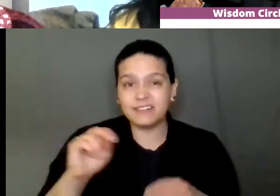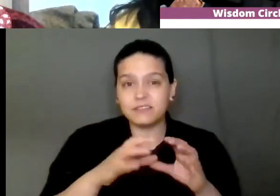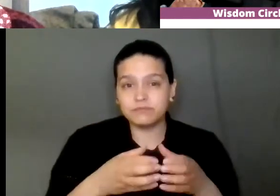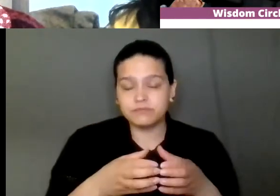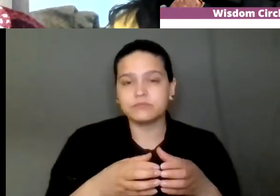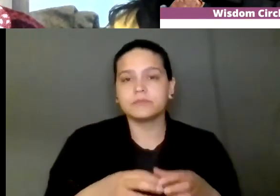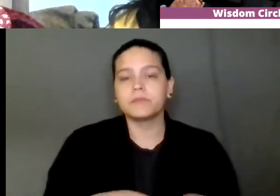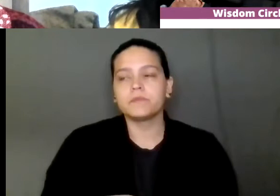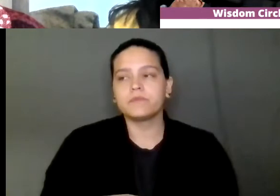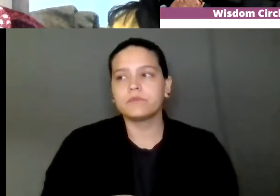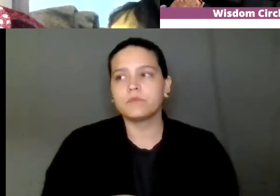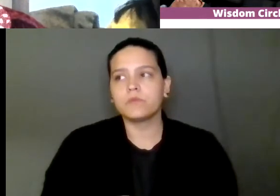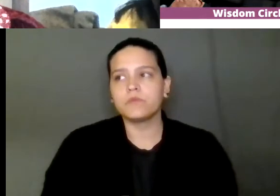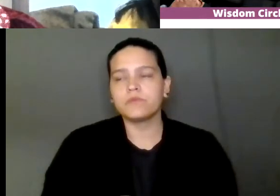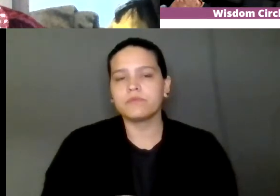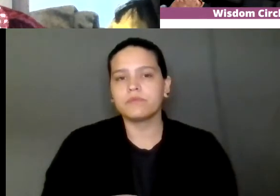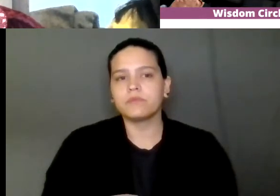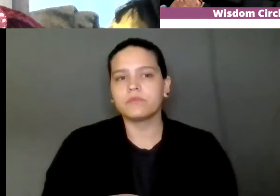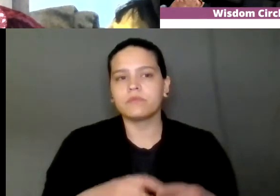It's not Ginny.